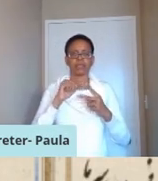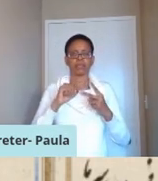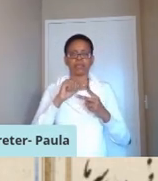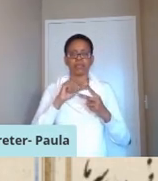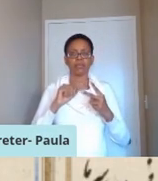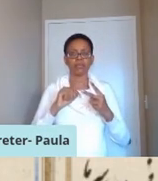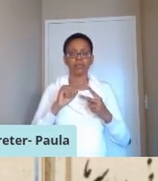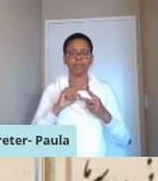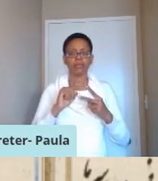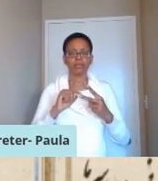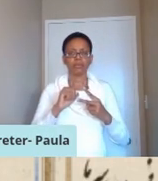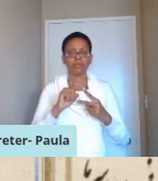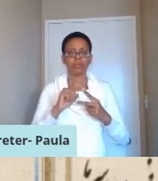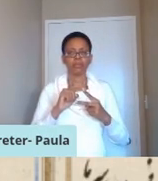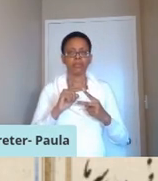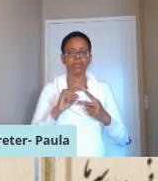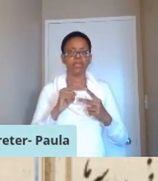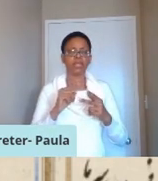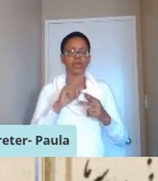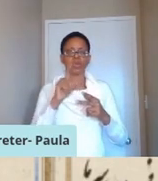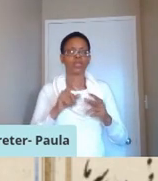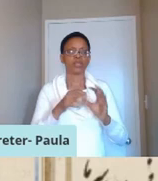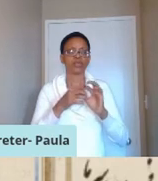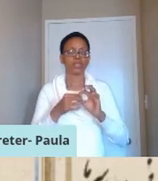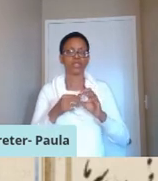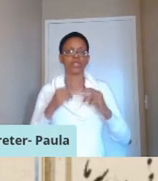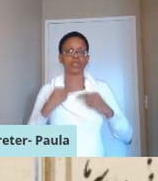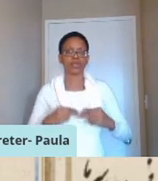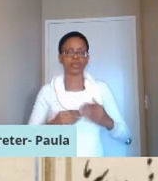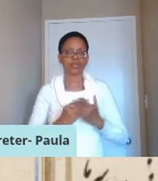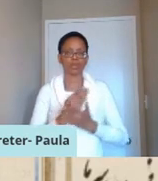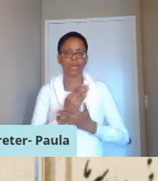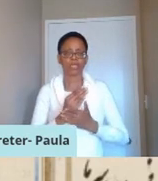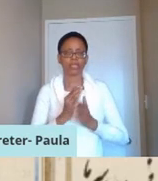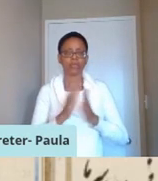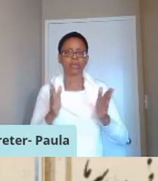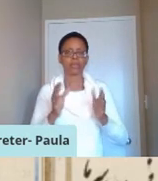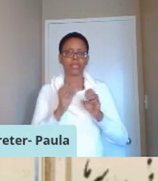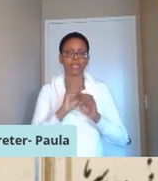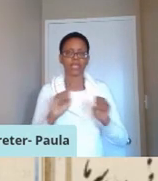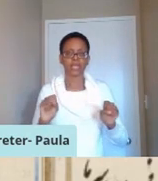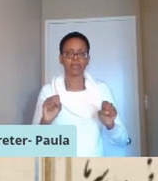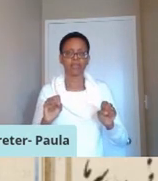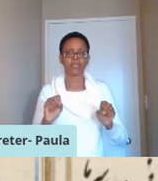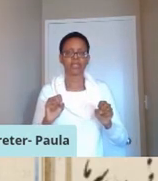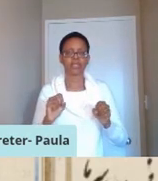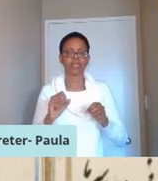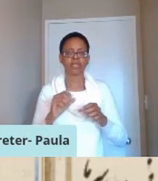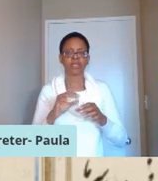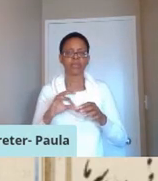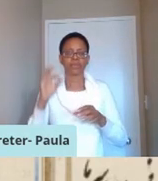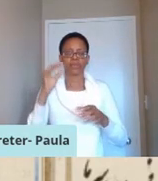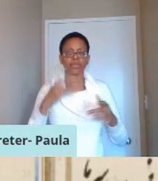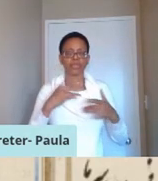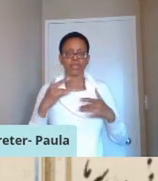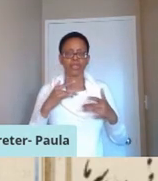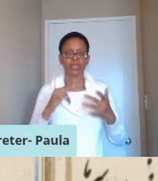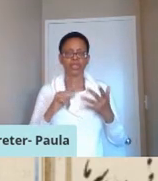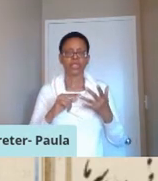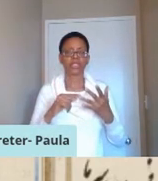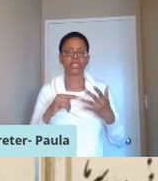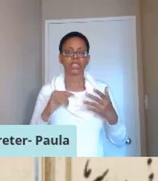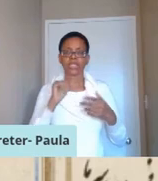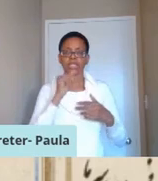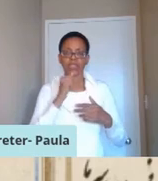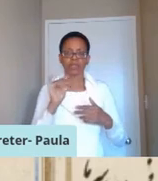such regarding human rights, public safety, existential concern, and suffering. From